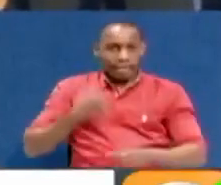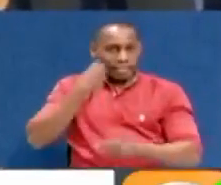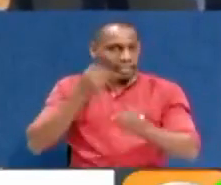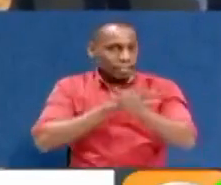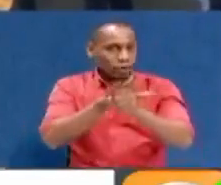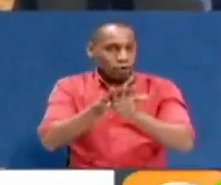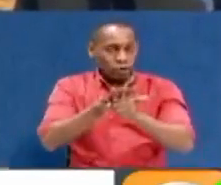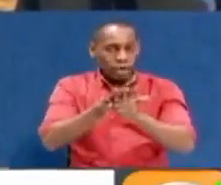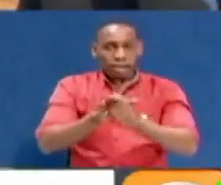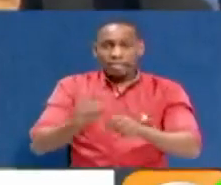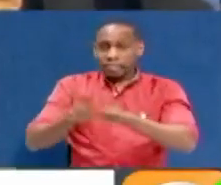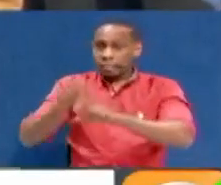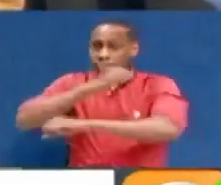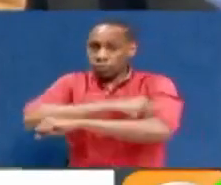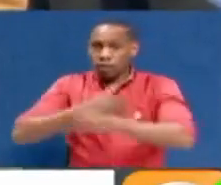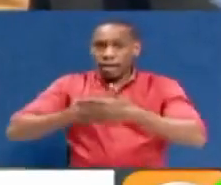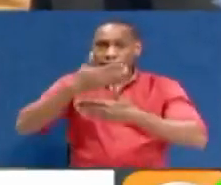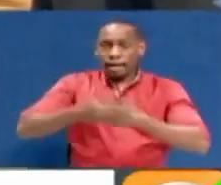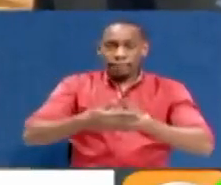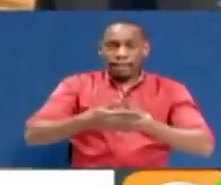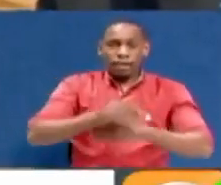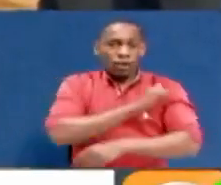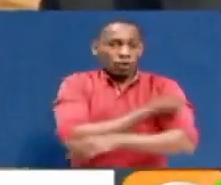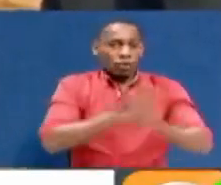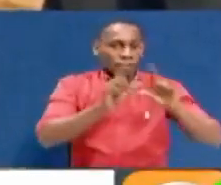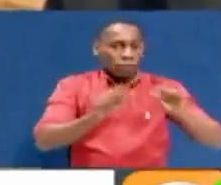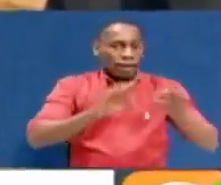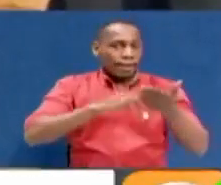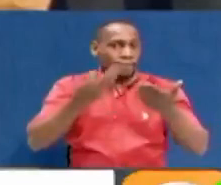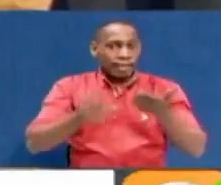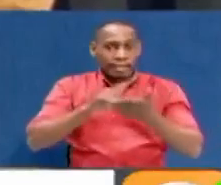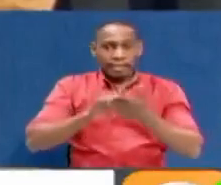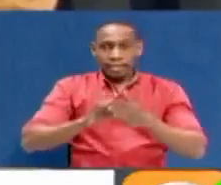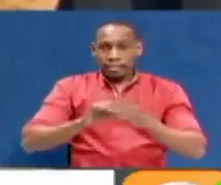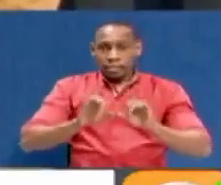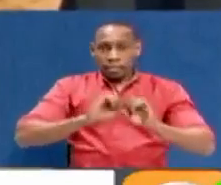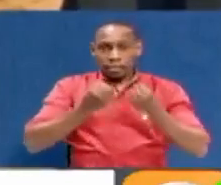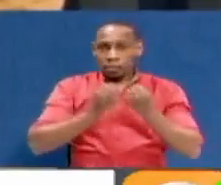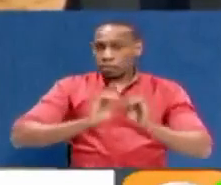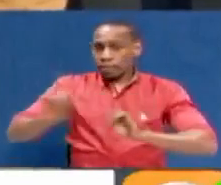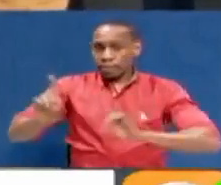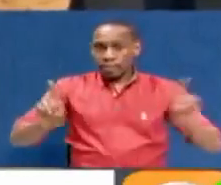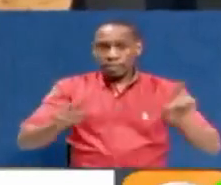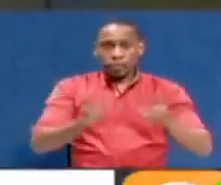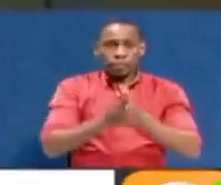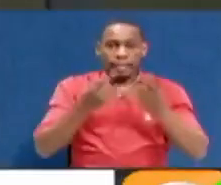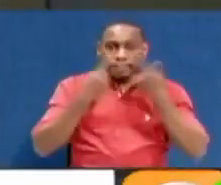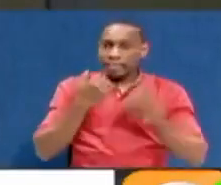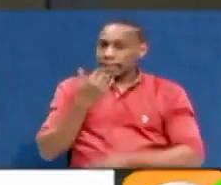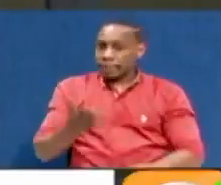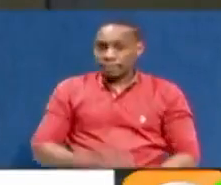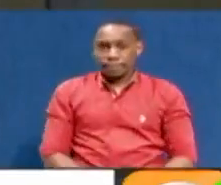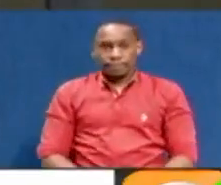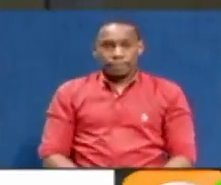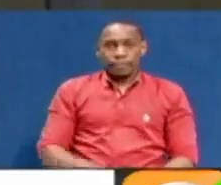for COVID-19 in one school after what authorities said was a failure to practice social distancing and the wearing of masks. We